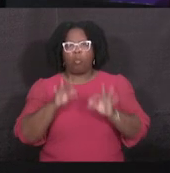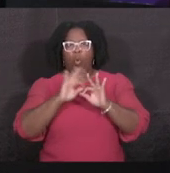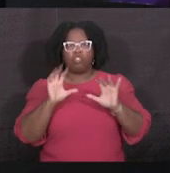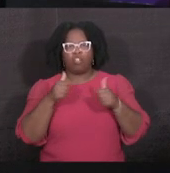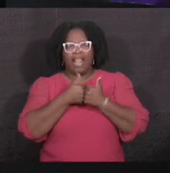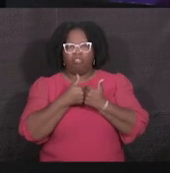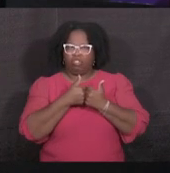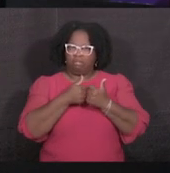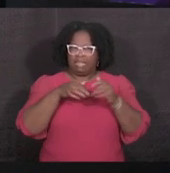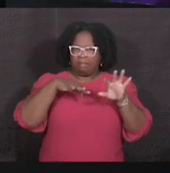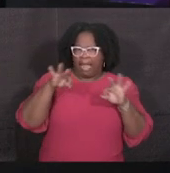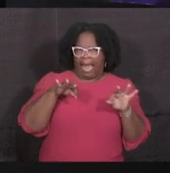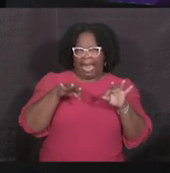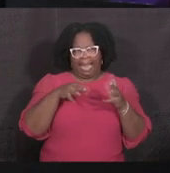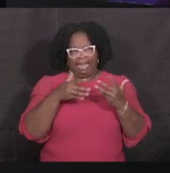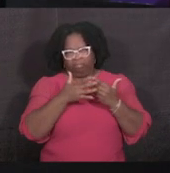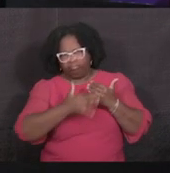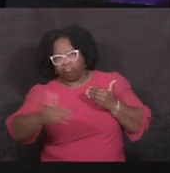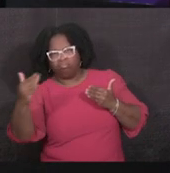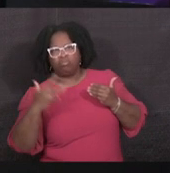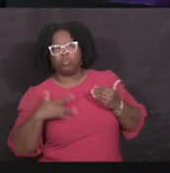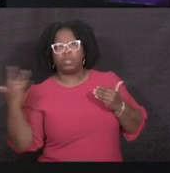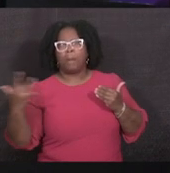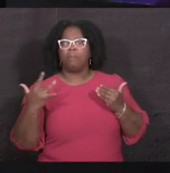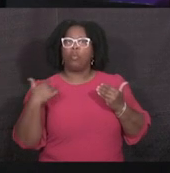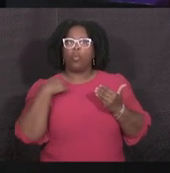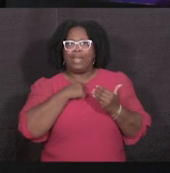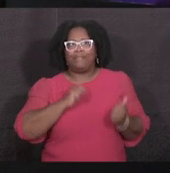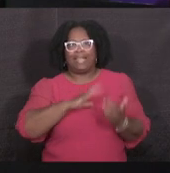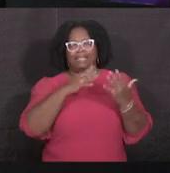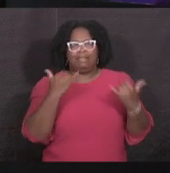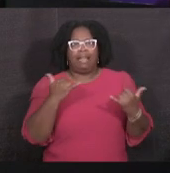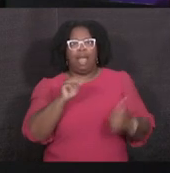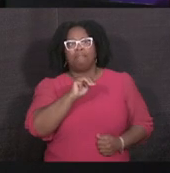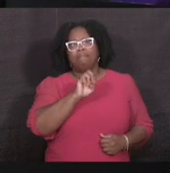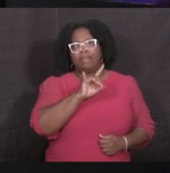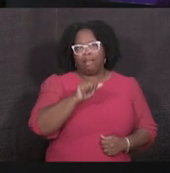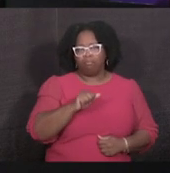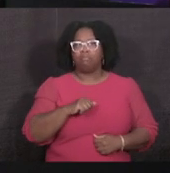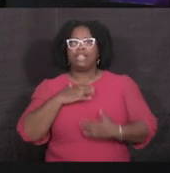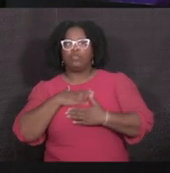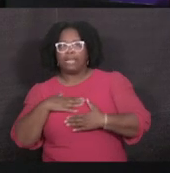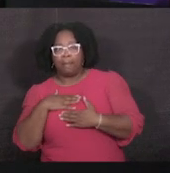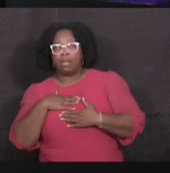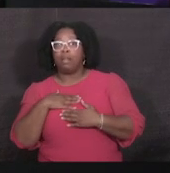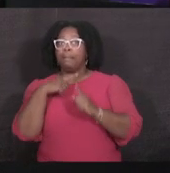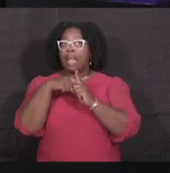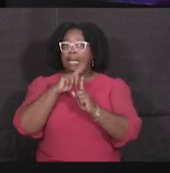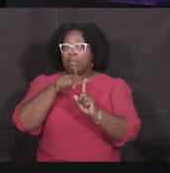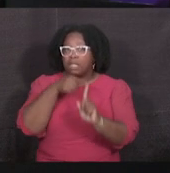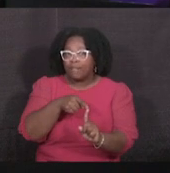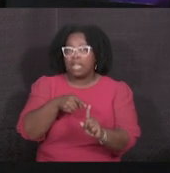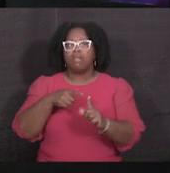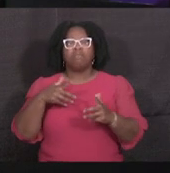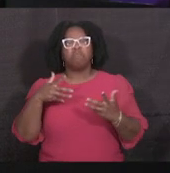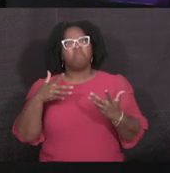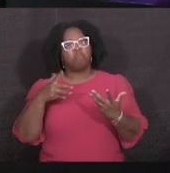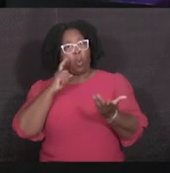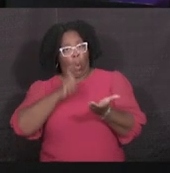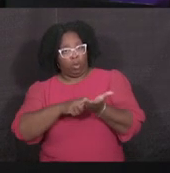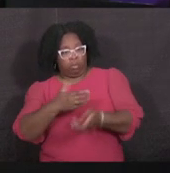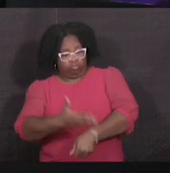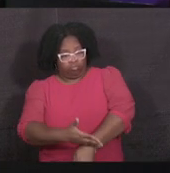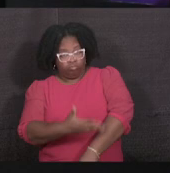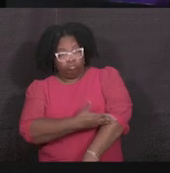lay of the land that you think that we are facing across media and entertainment? And more specifically, would love to know what progress you have seen that